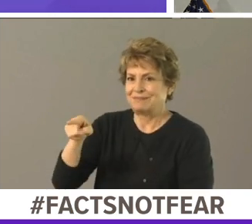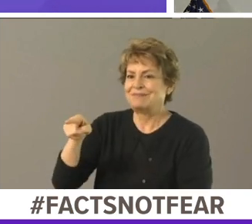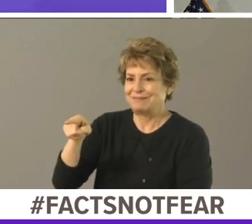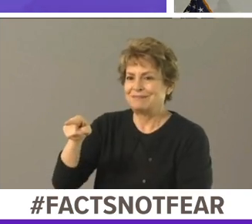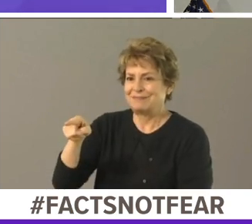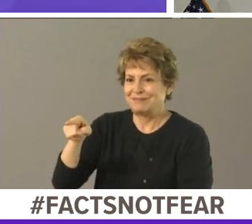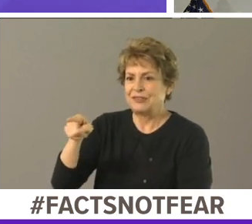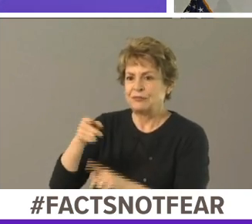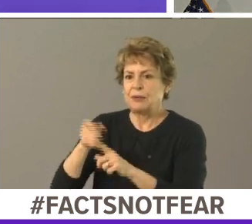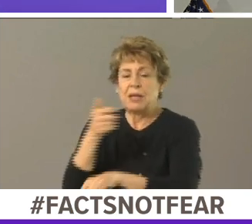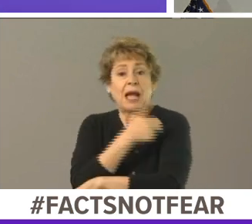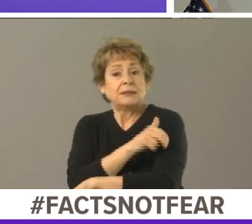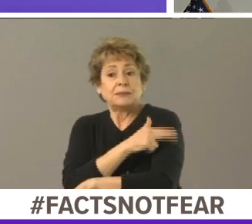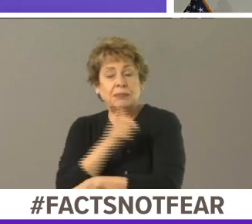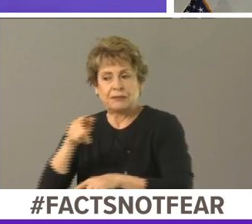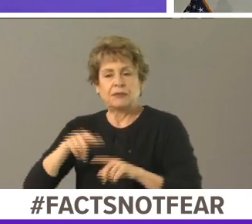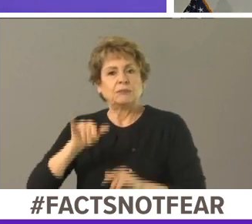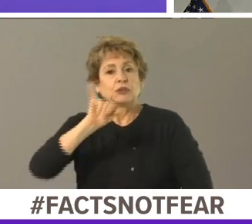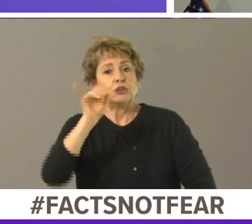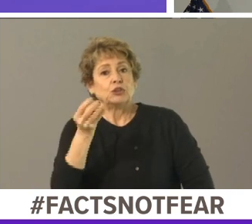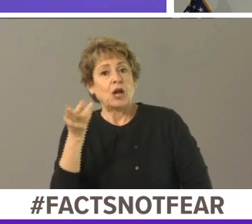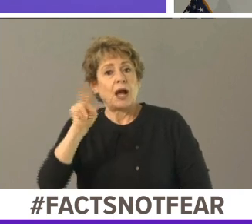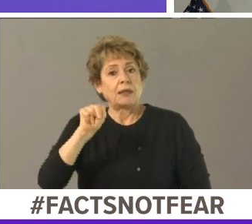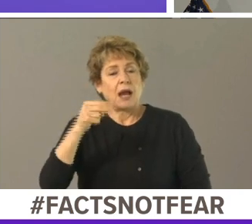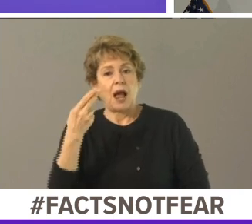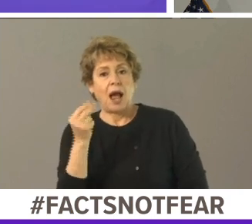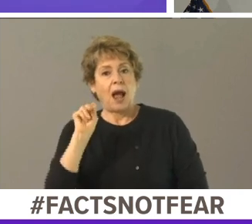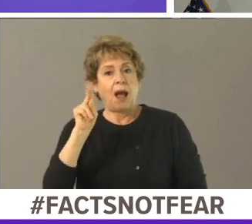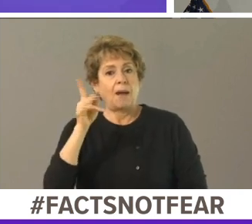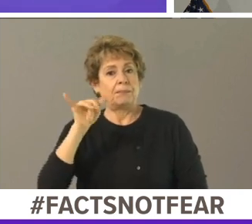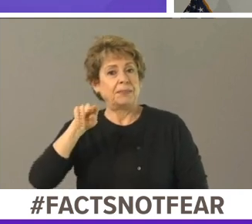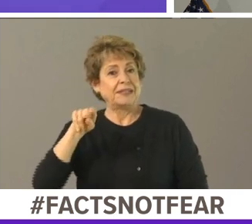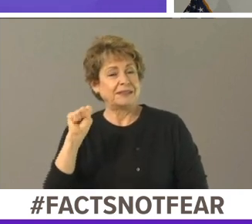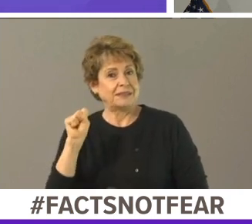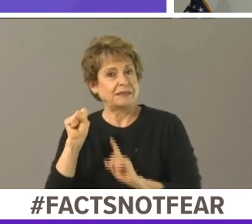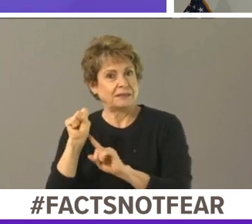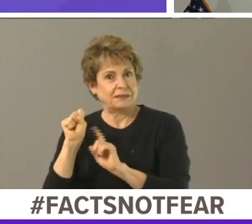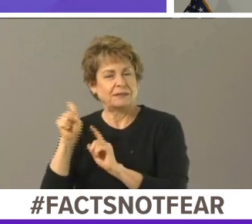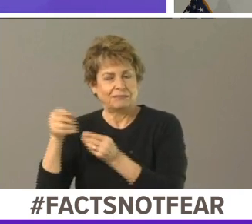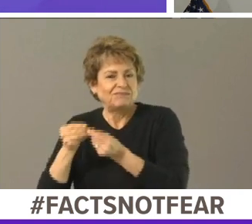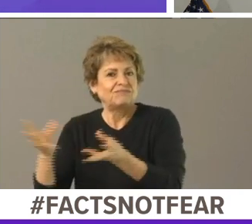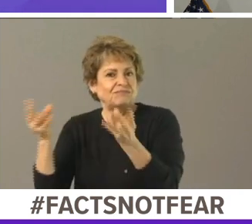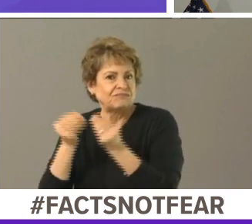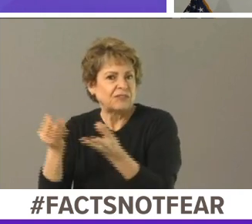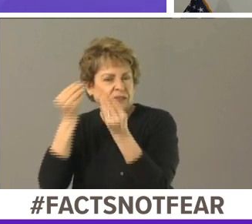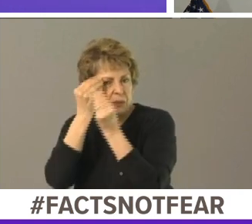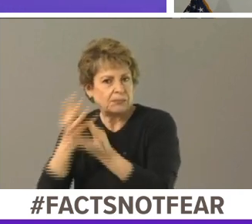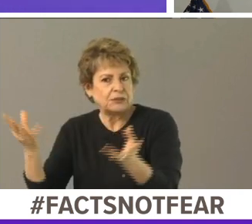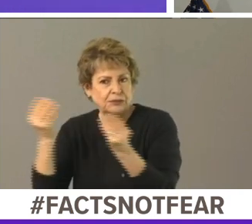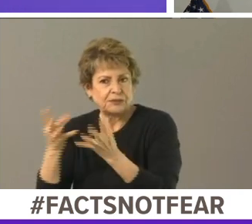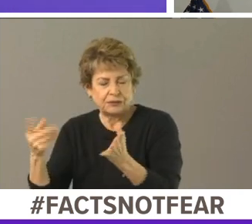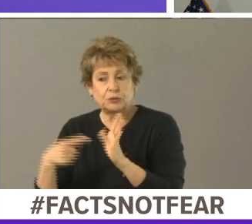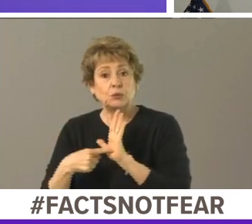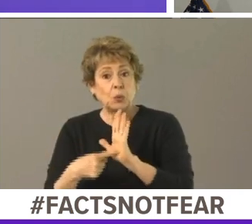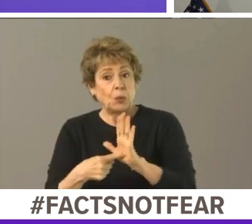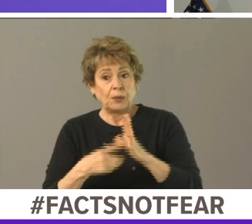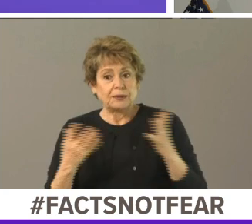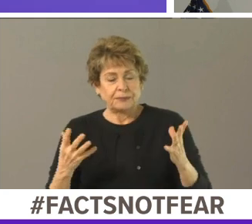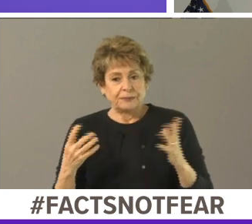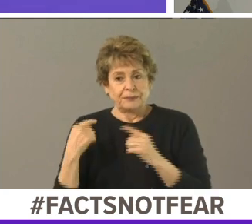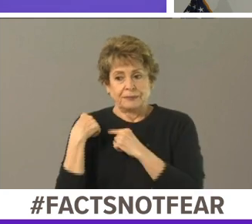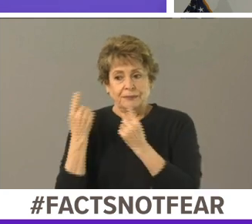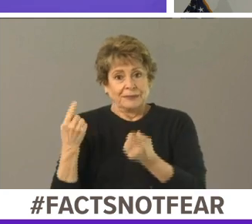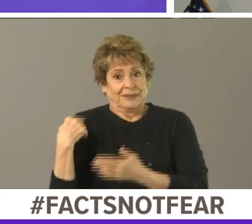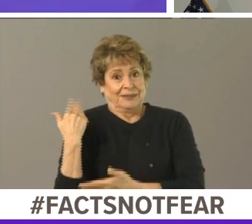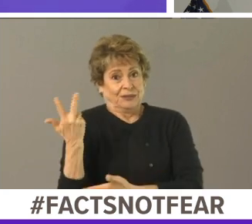are case trends in the United States, Ducey, and Puerto Rico, a 3-day moving average. Green is a